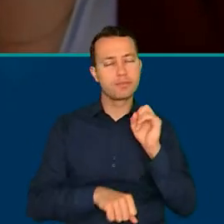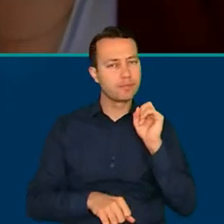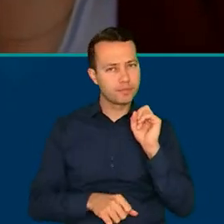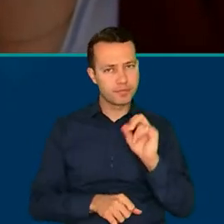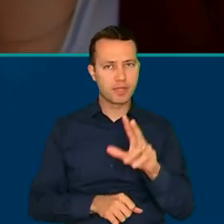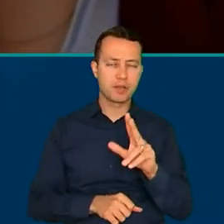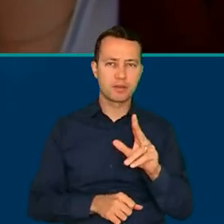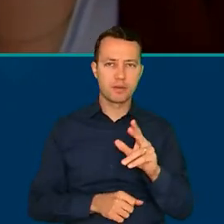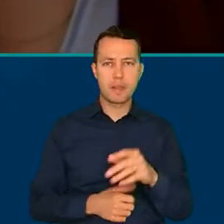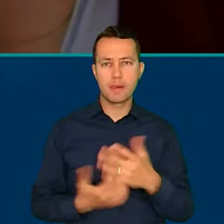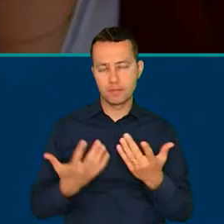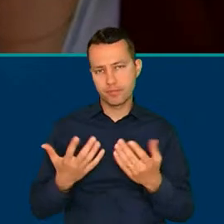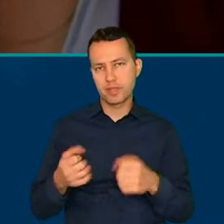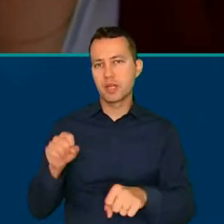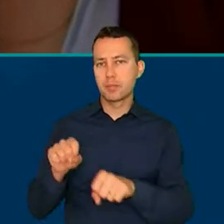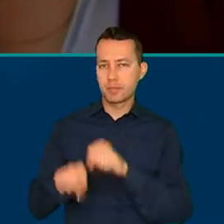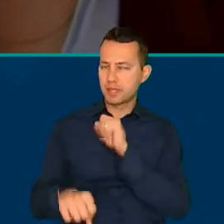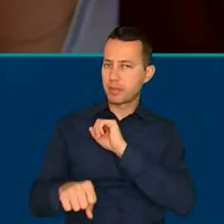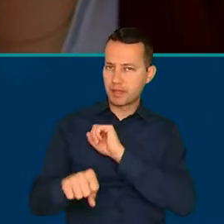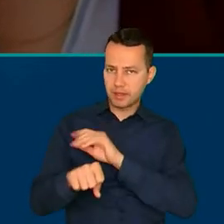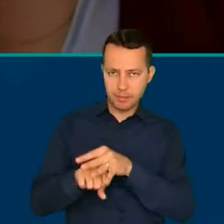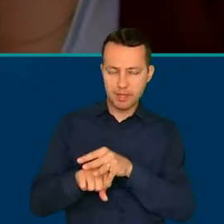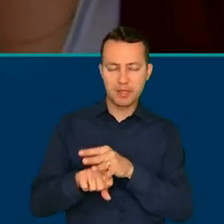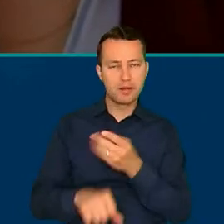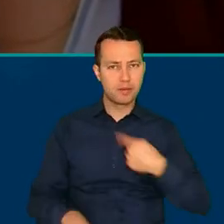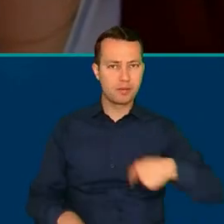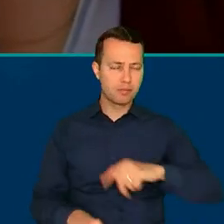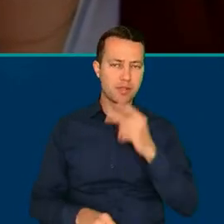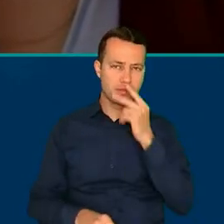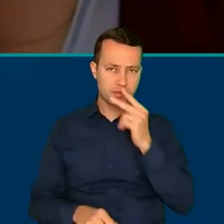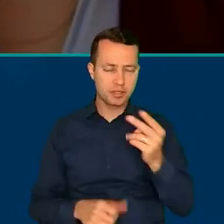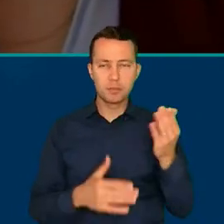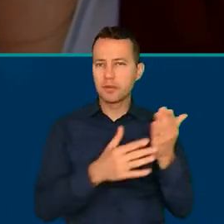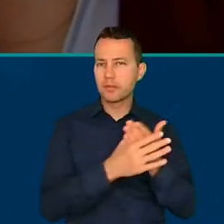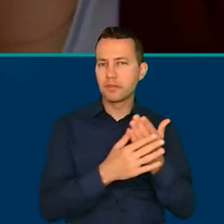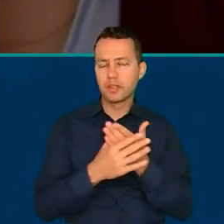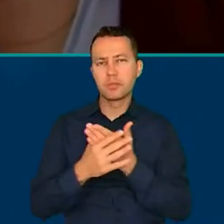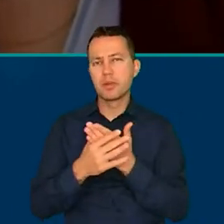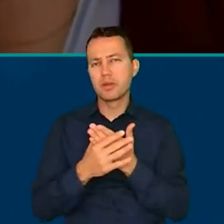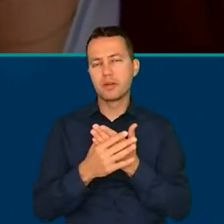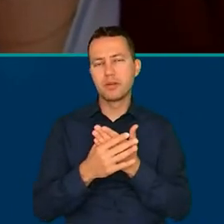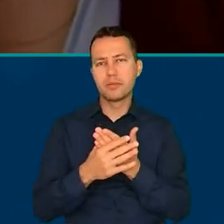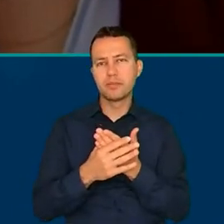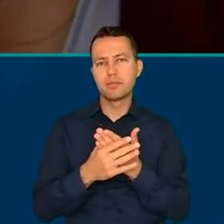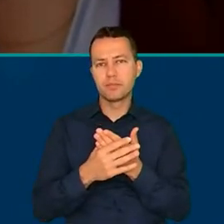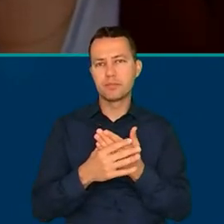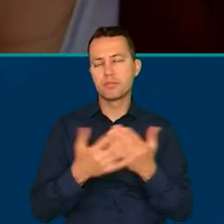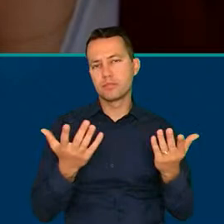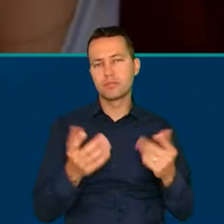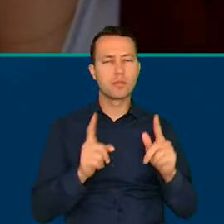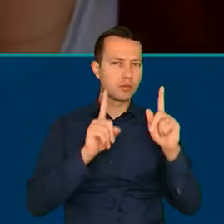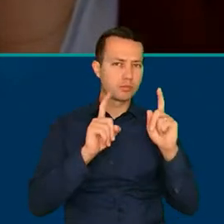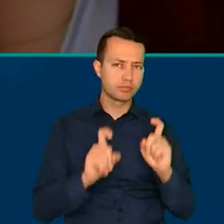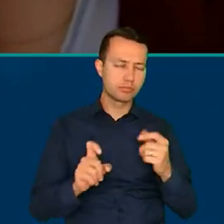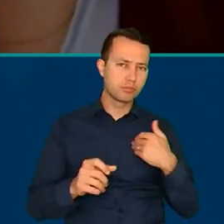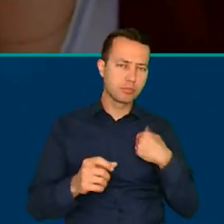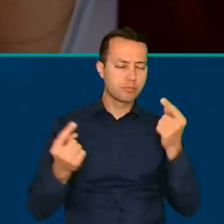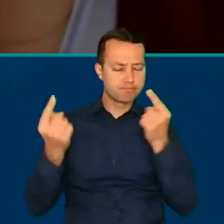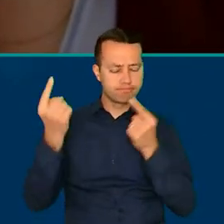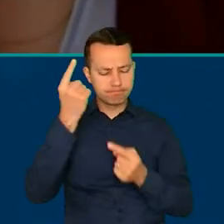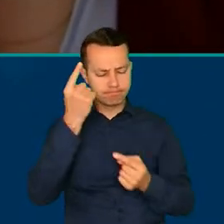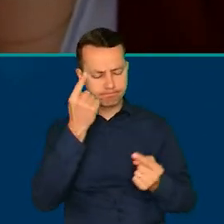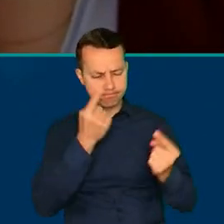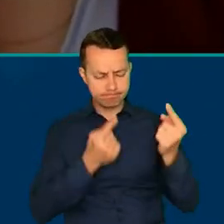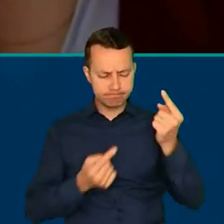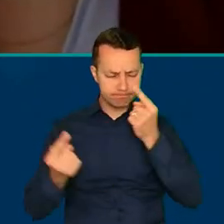already undertaking supply chain due diligence, already thinking about environmental and social issues across their supply chains, fared better. They